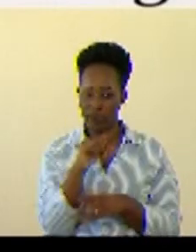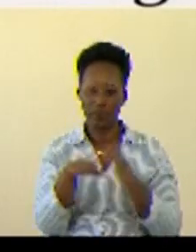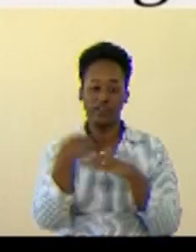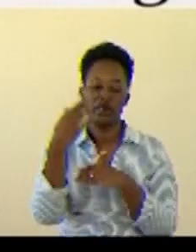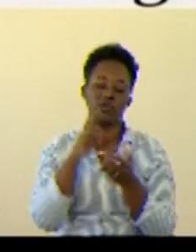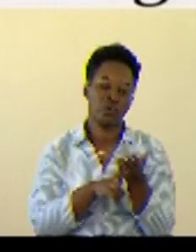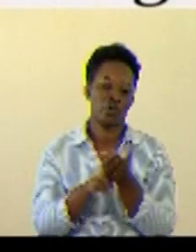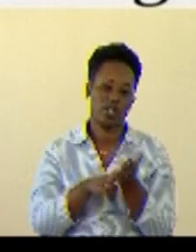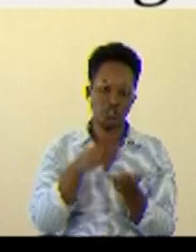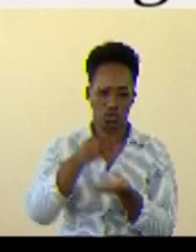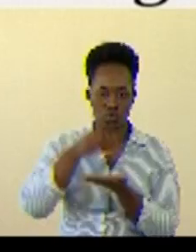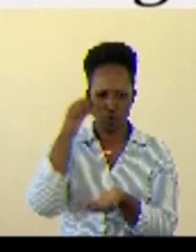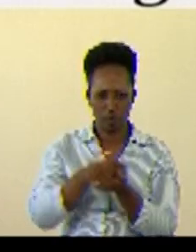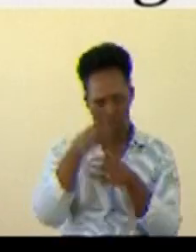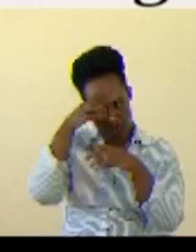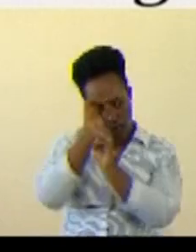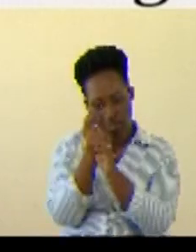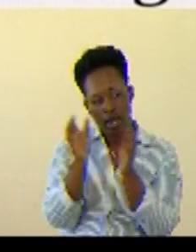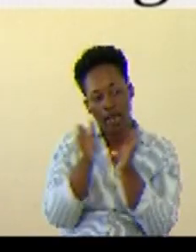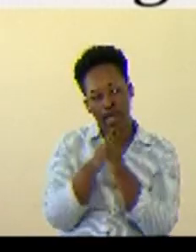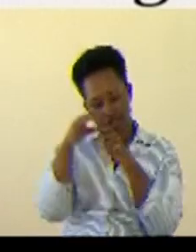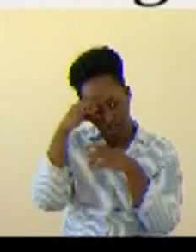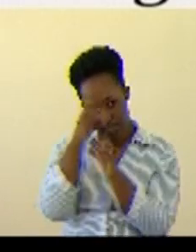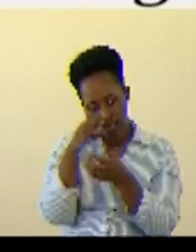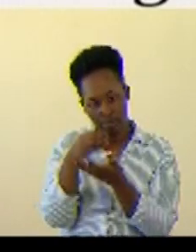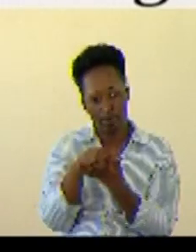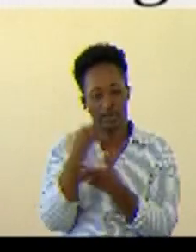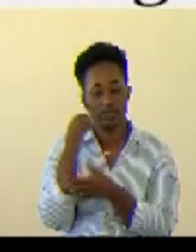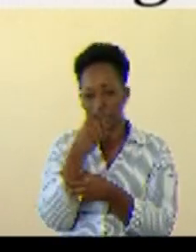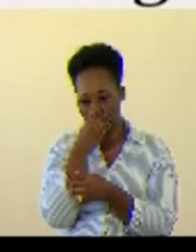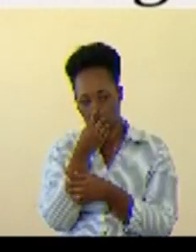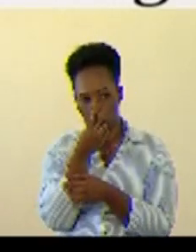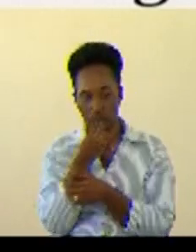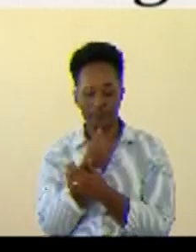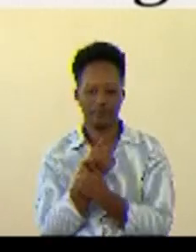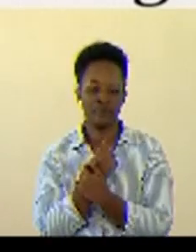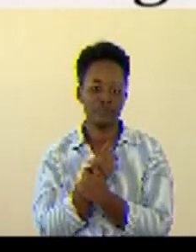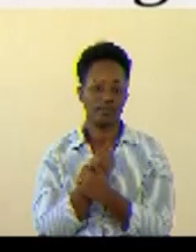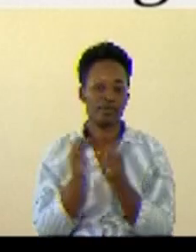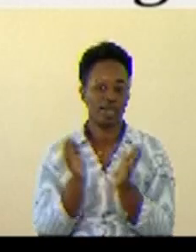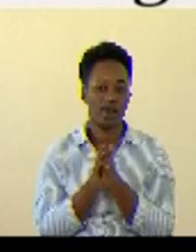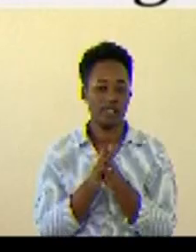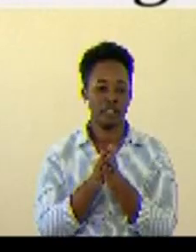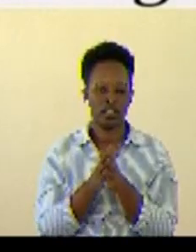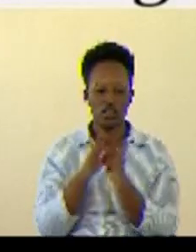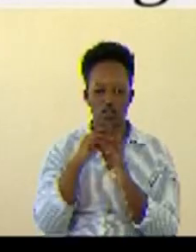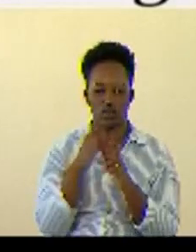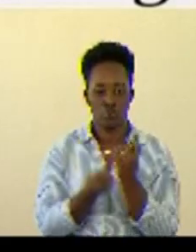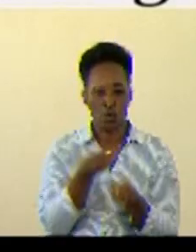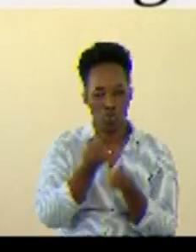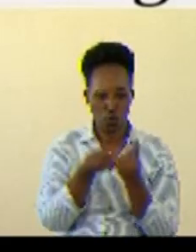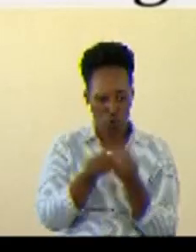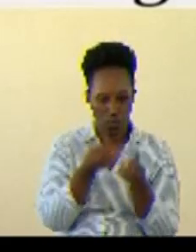tubes. And the test tubes, we also use the test tube breakers. That one is a test tube breaker. And the source of heat.